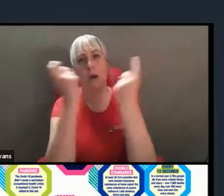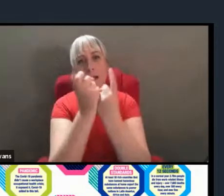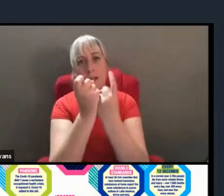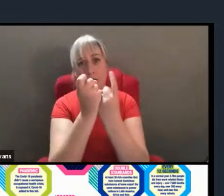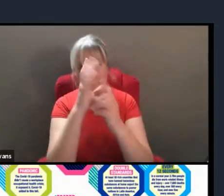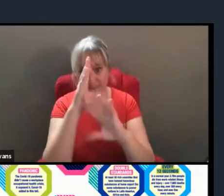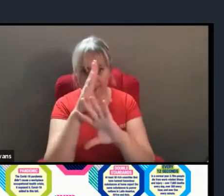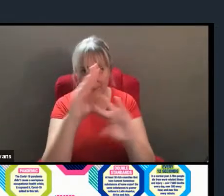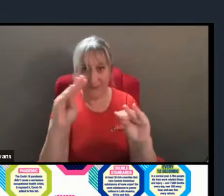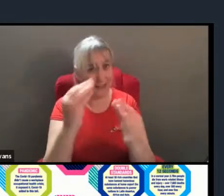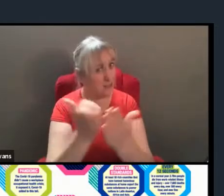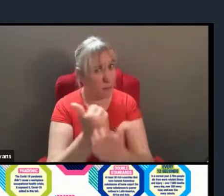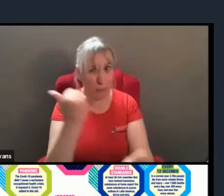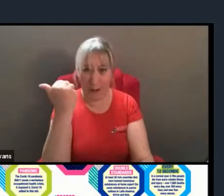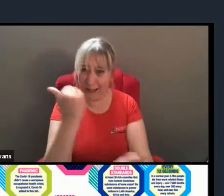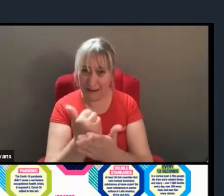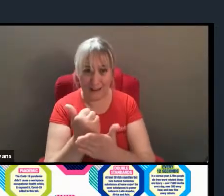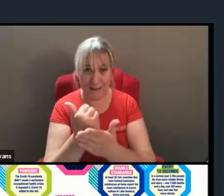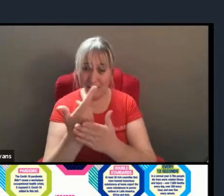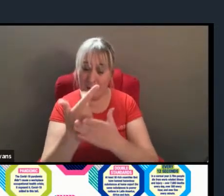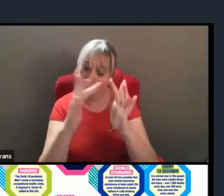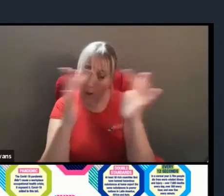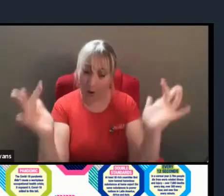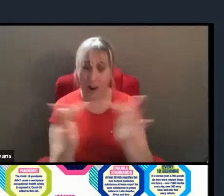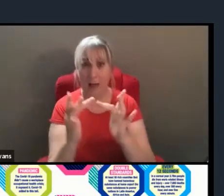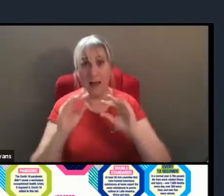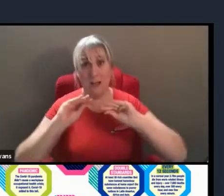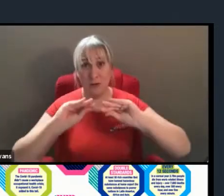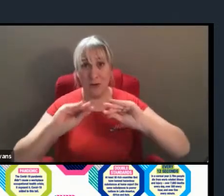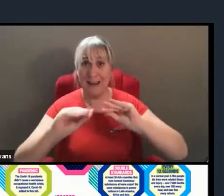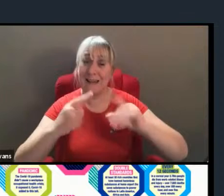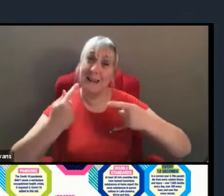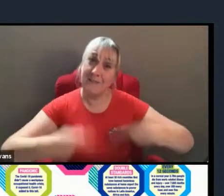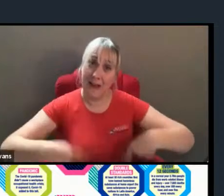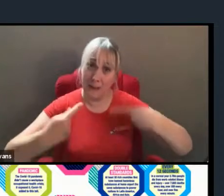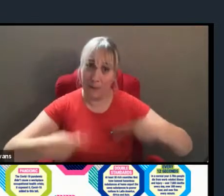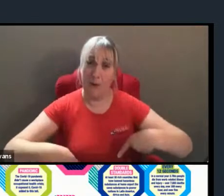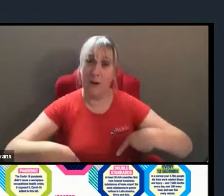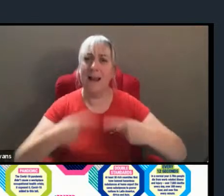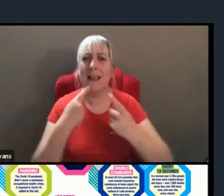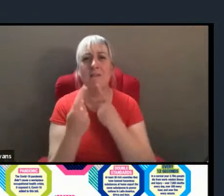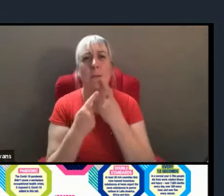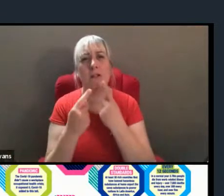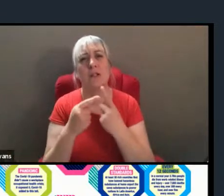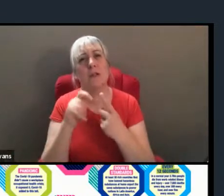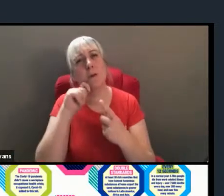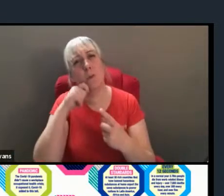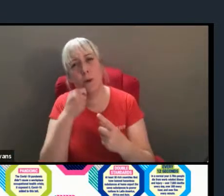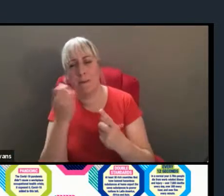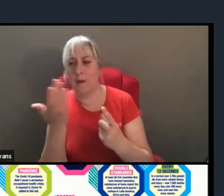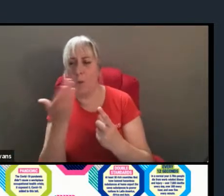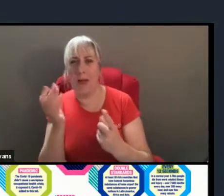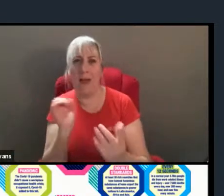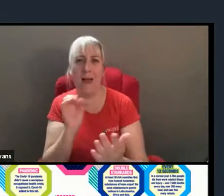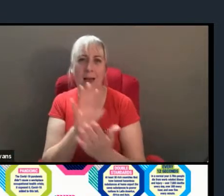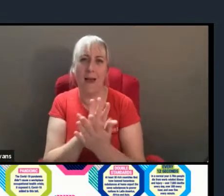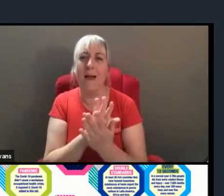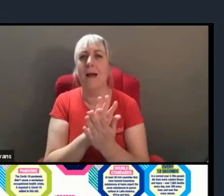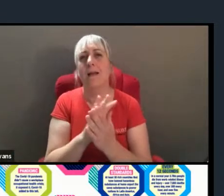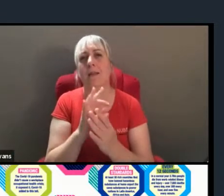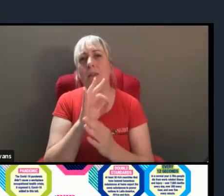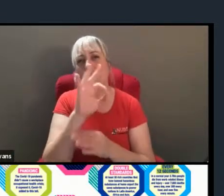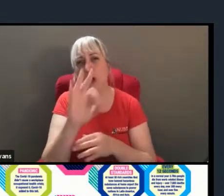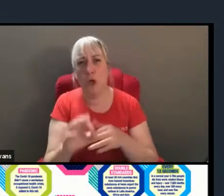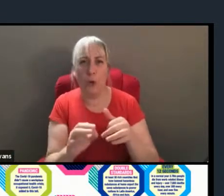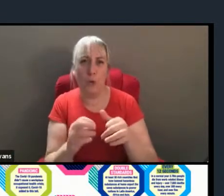training available until we can do the face-to-face stuff, and details will either be in the Q&A and chat or we can get that to you. It's perhaps